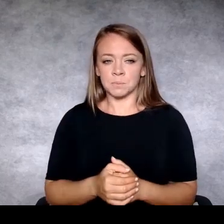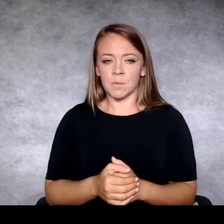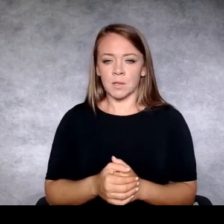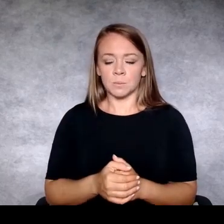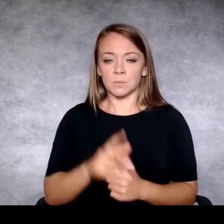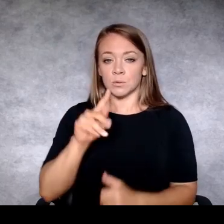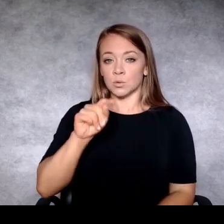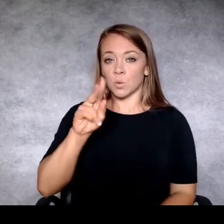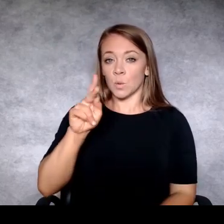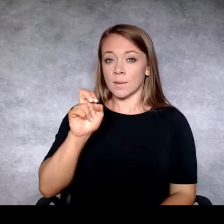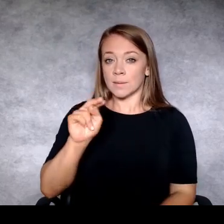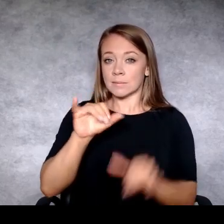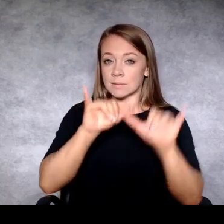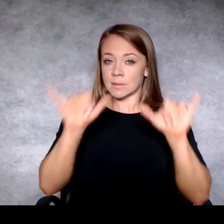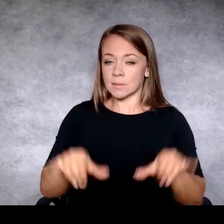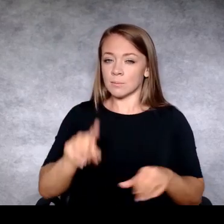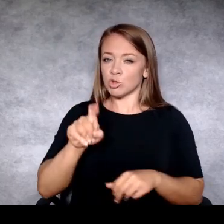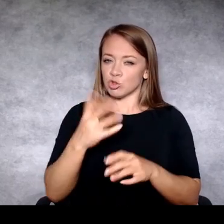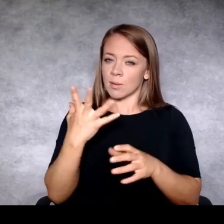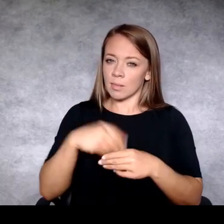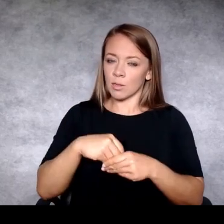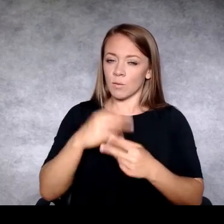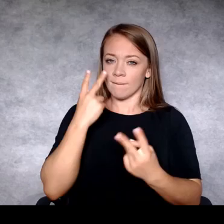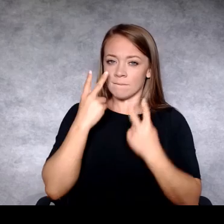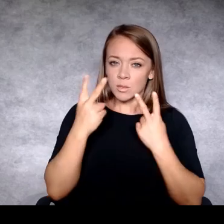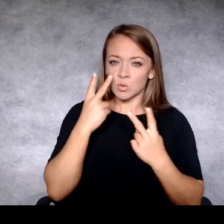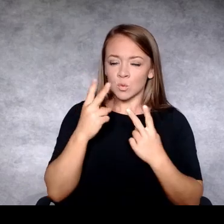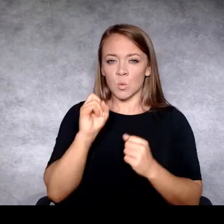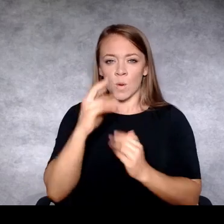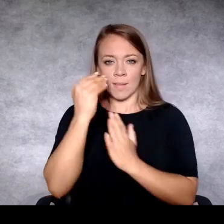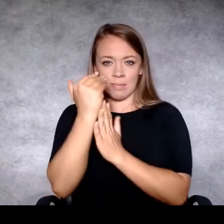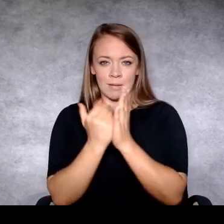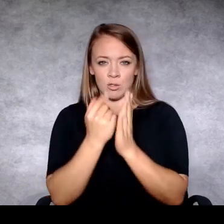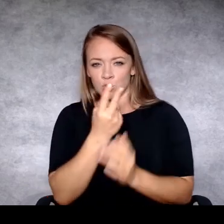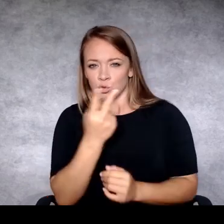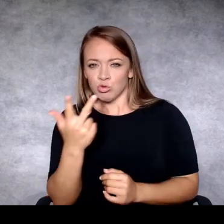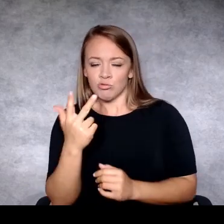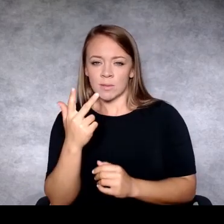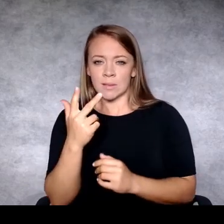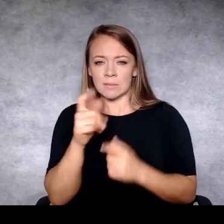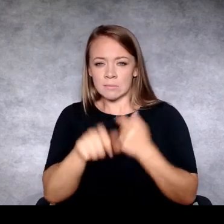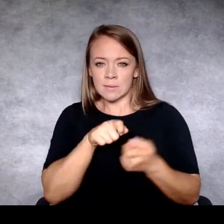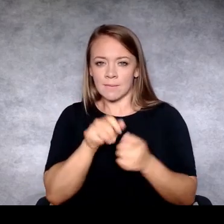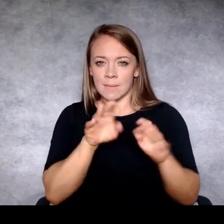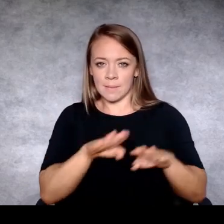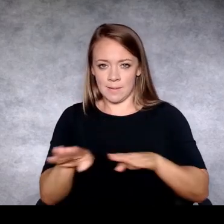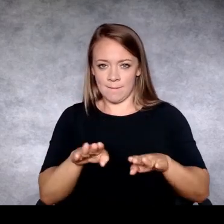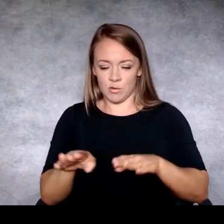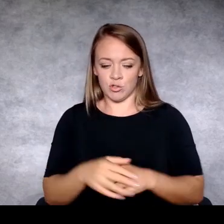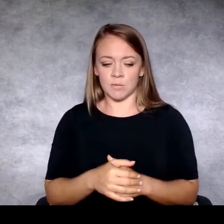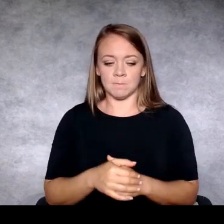A token system should include visuals or a list of 2 to 3 target behaviors.